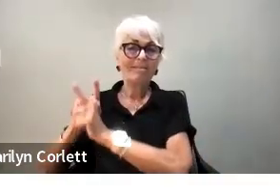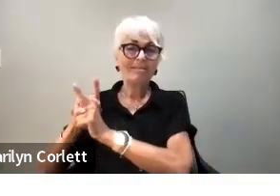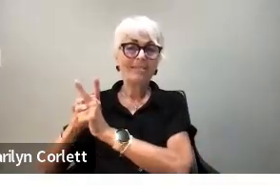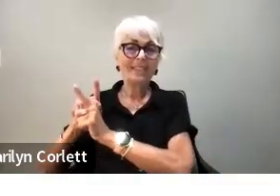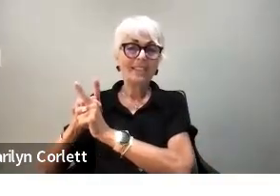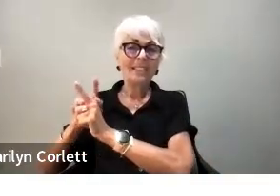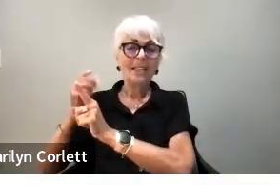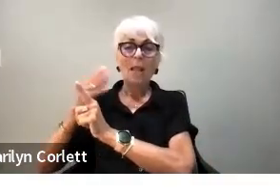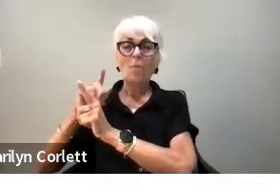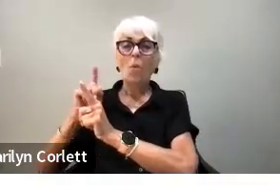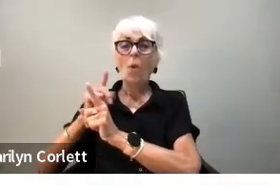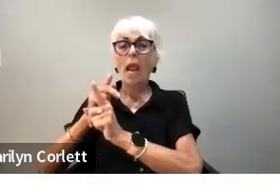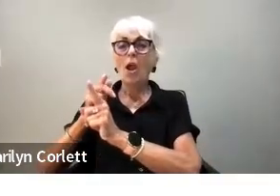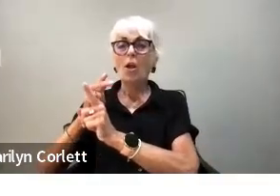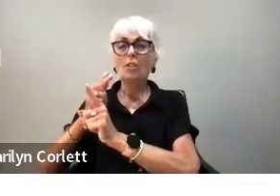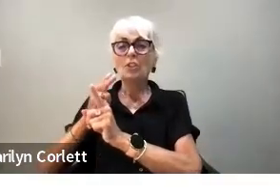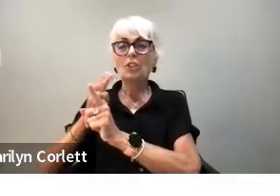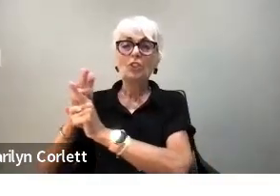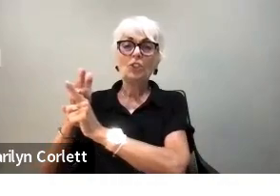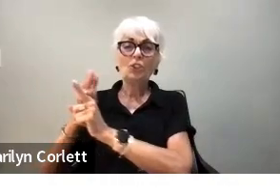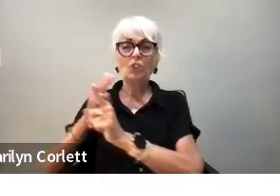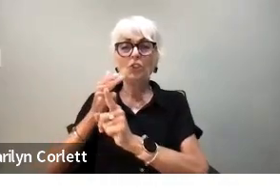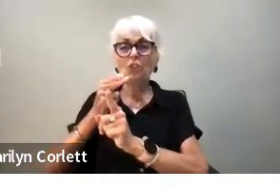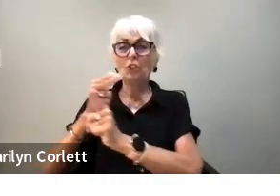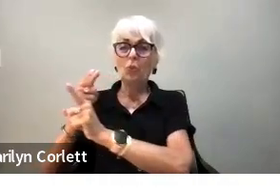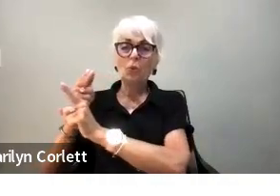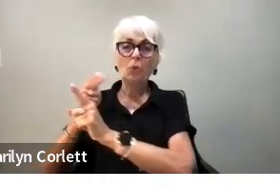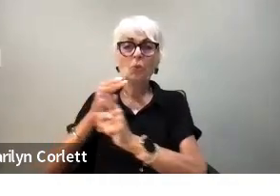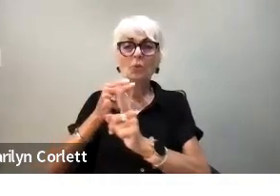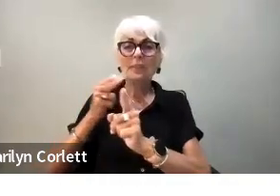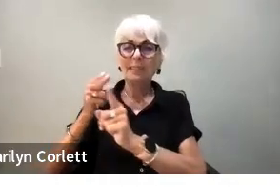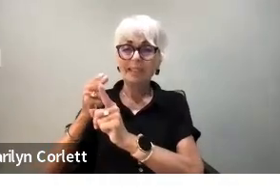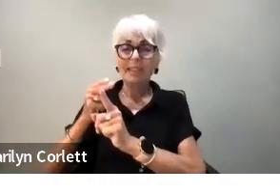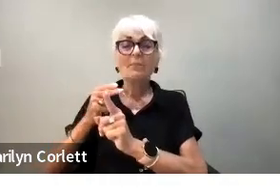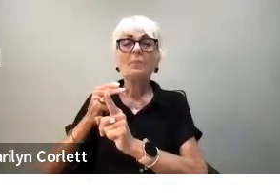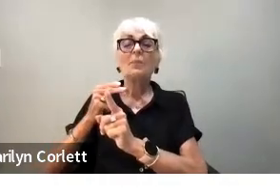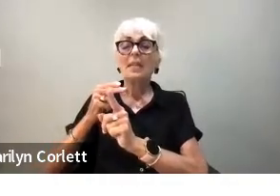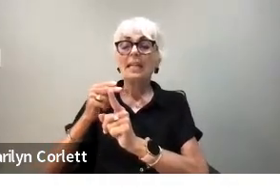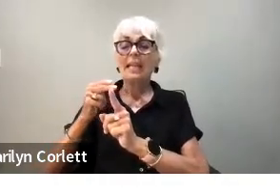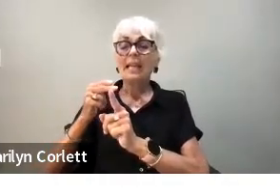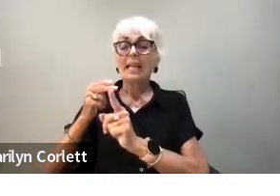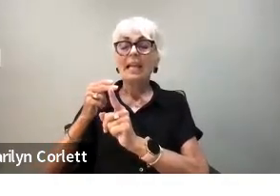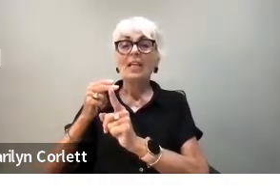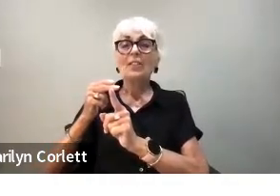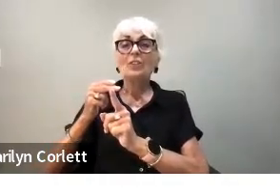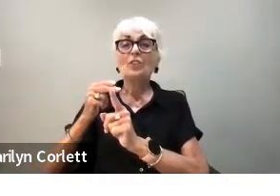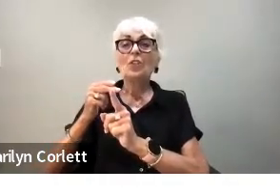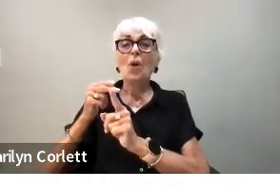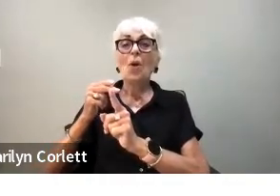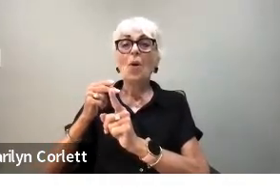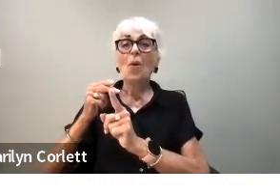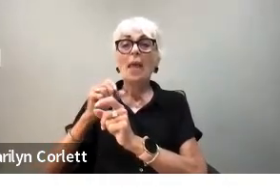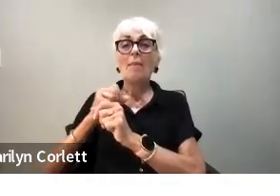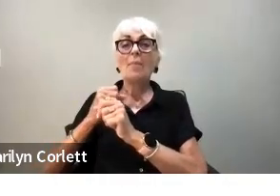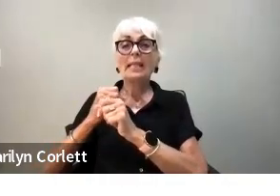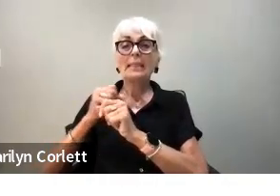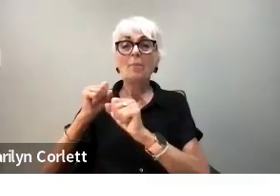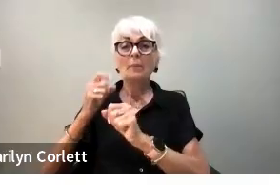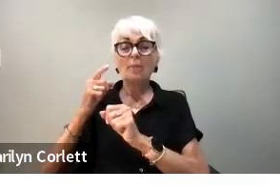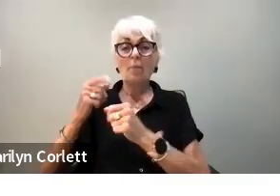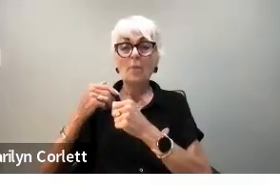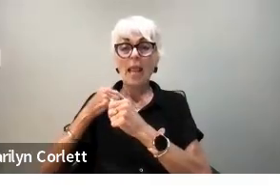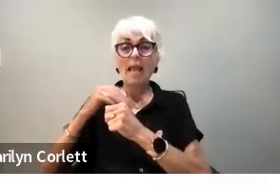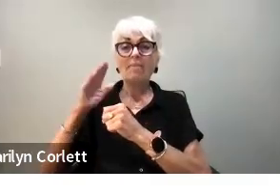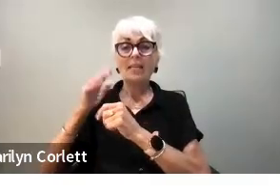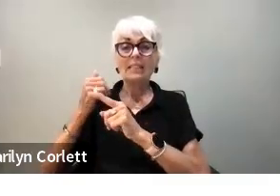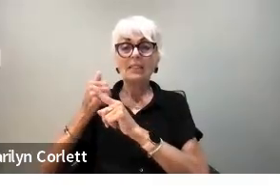he needs to shoot. And this makes it possible for him to have his own personal space. So